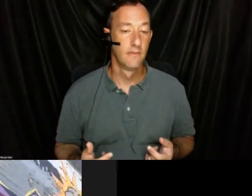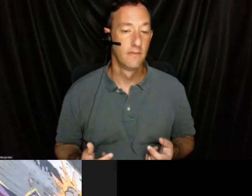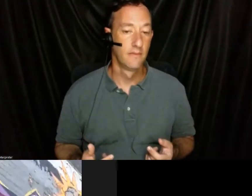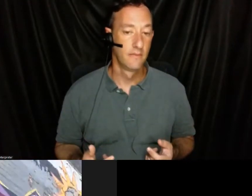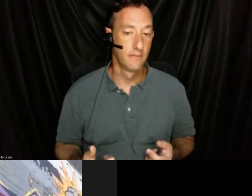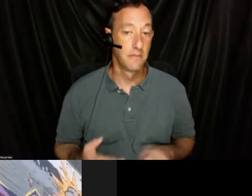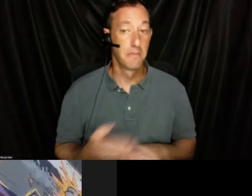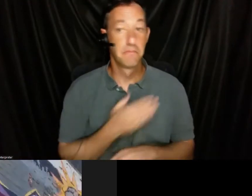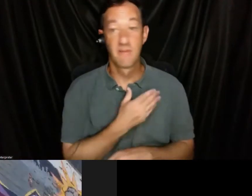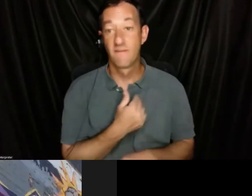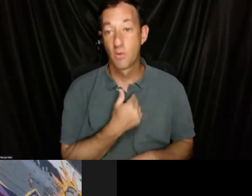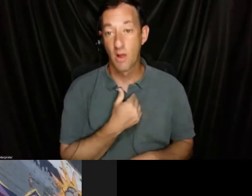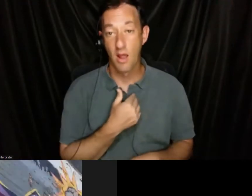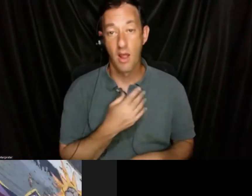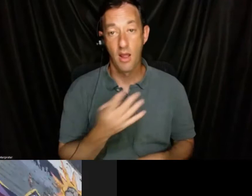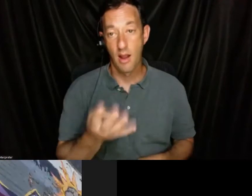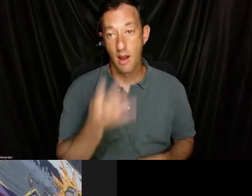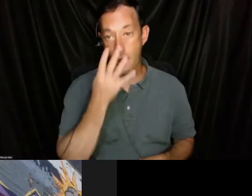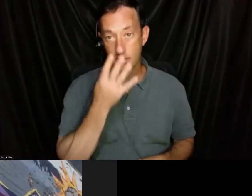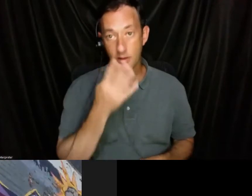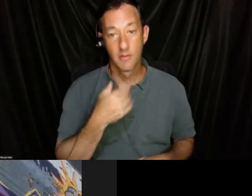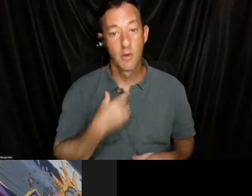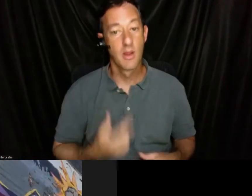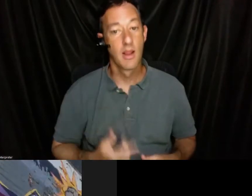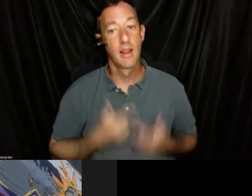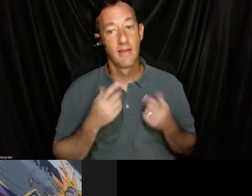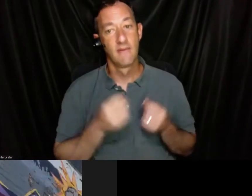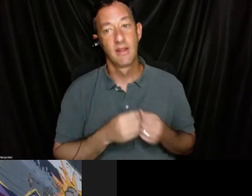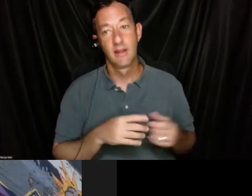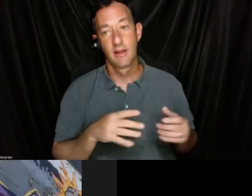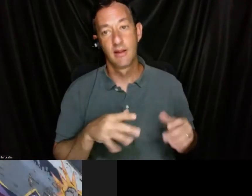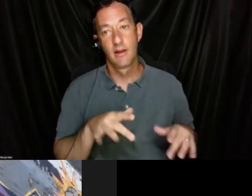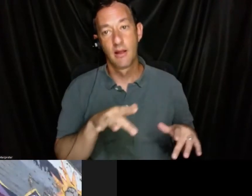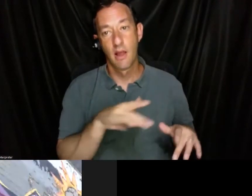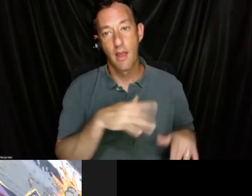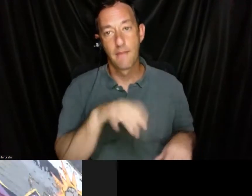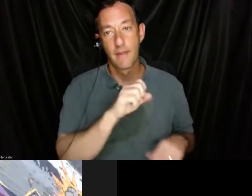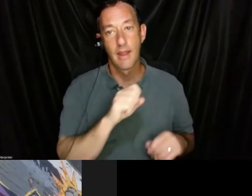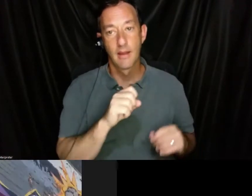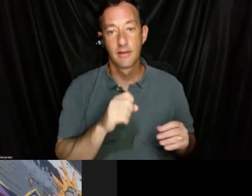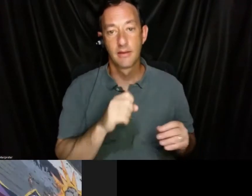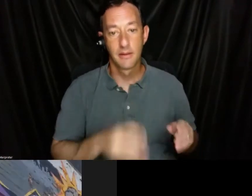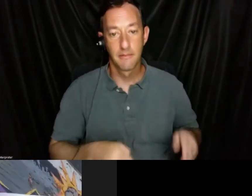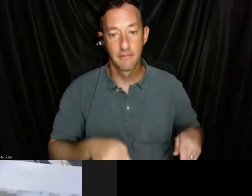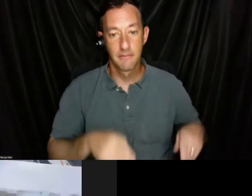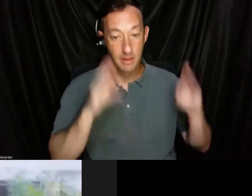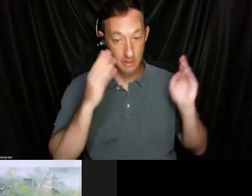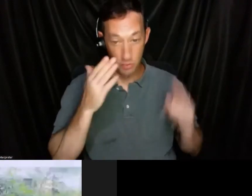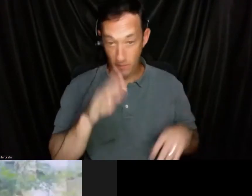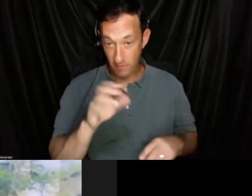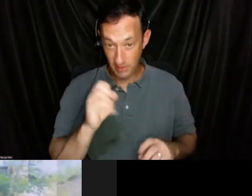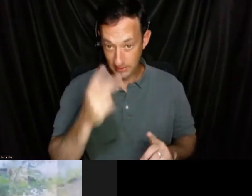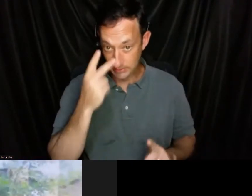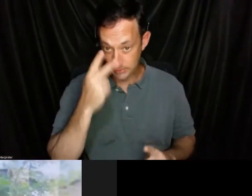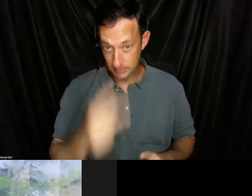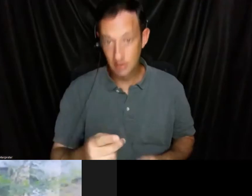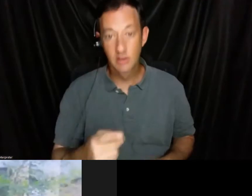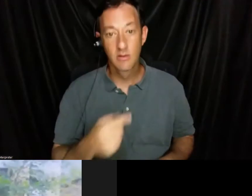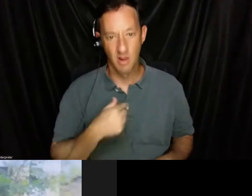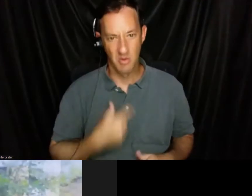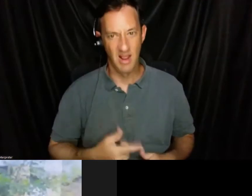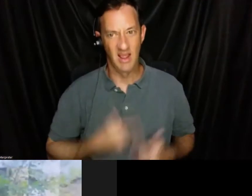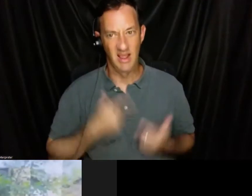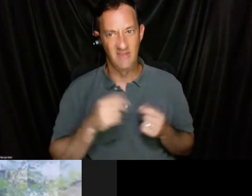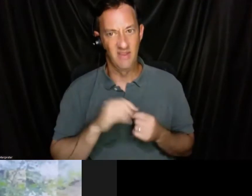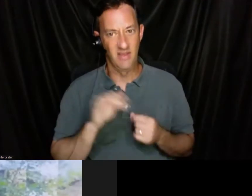before I got locked up, I was living in a abandoned building. You know, this is, I don't know if you can see that or not, but I was living in